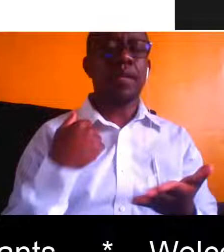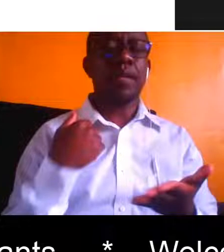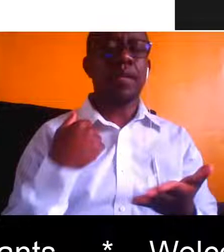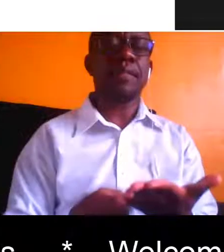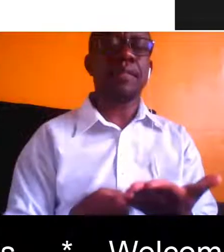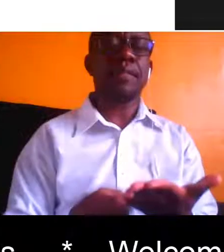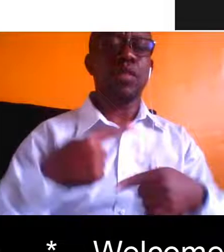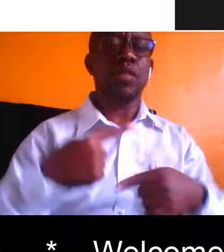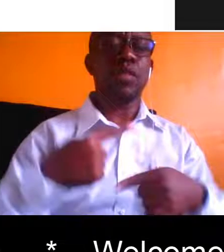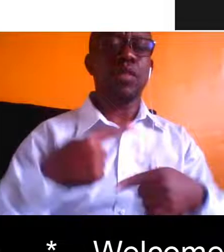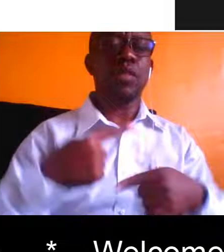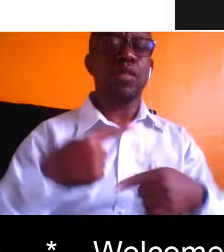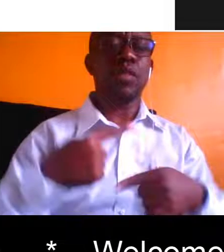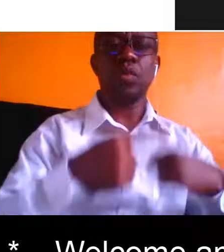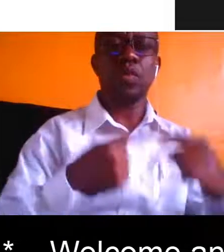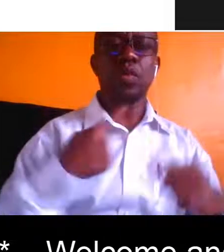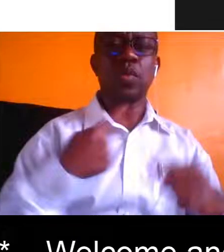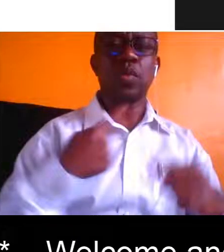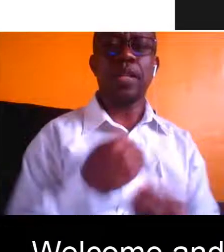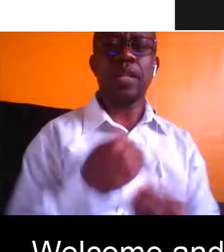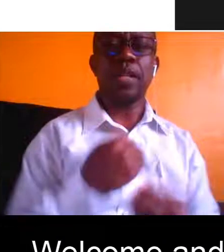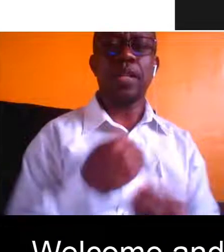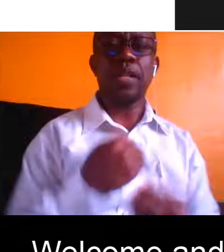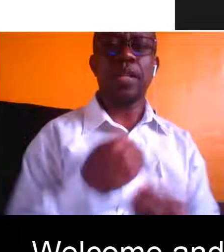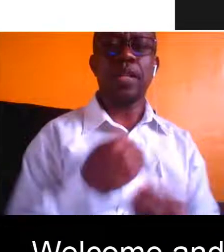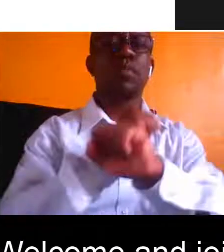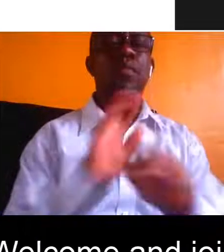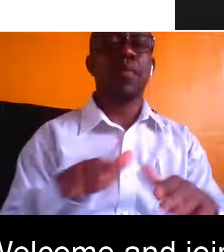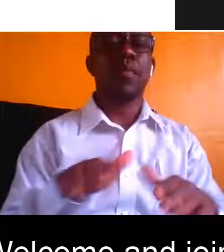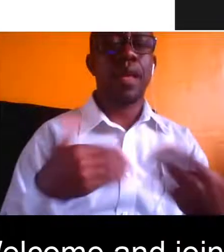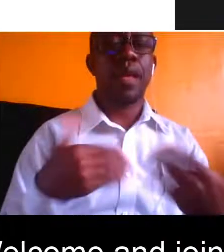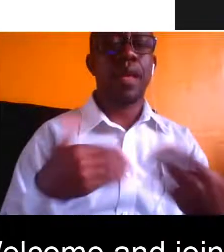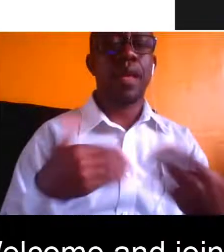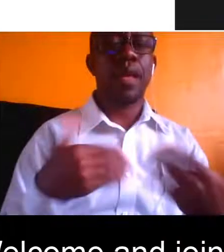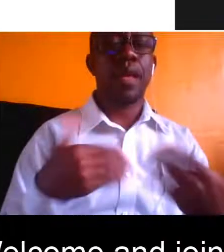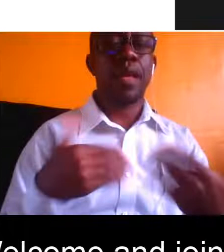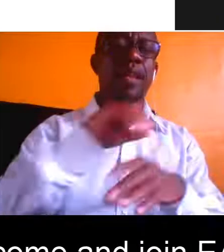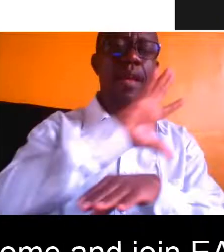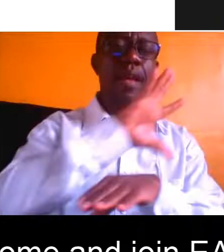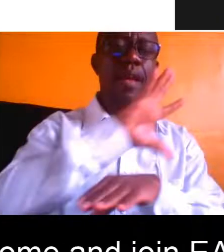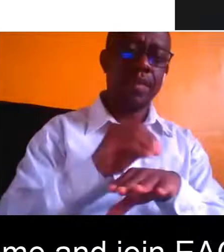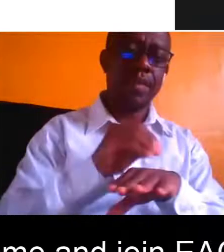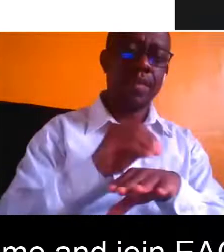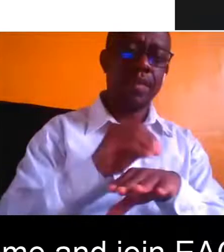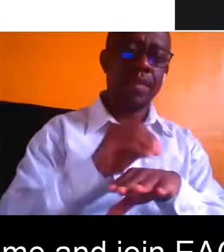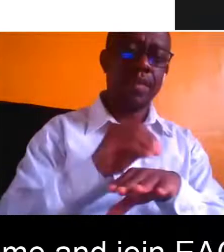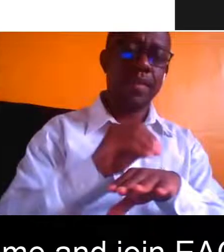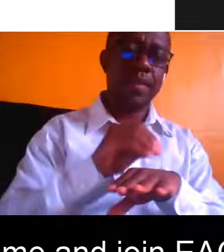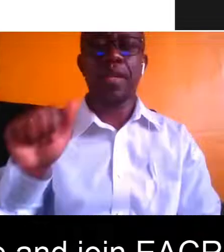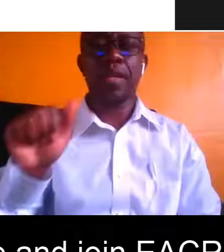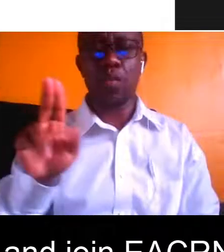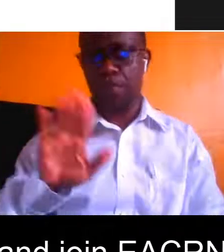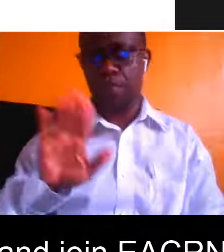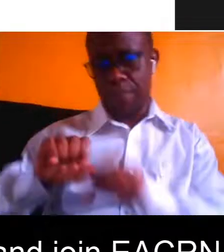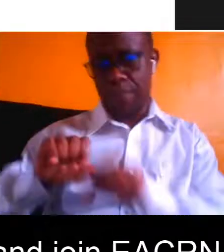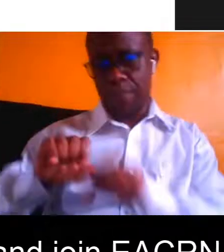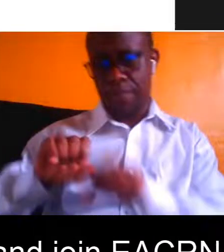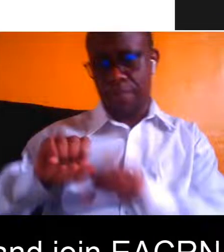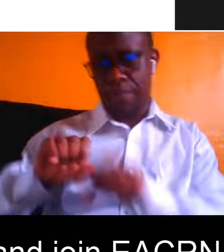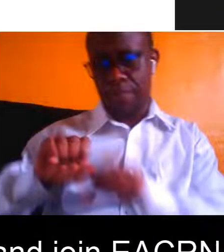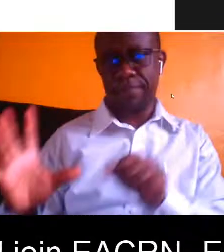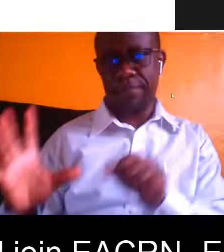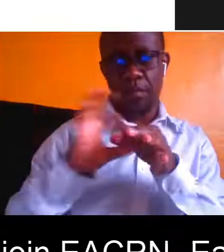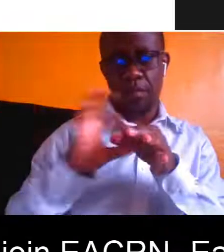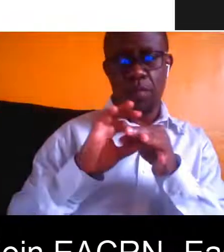of the child within the continent, how do we engage with the AU mechanisms around child protection